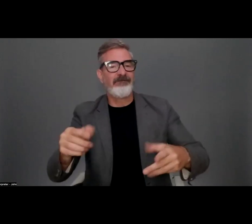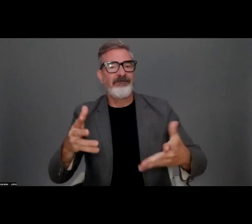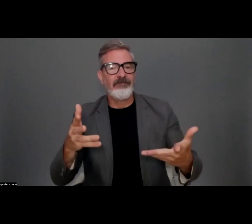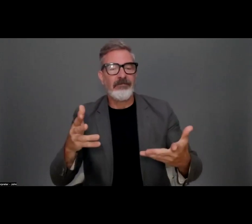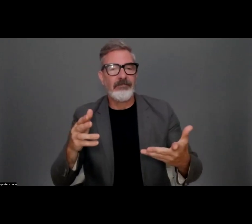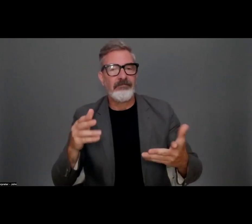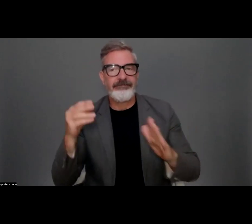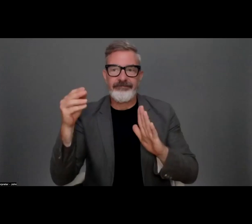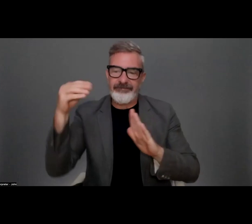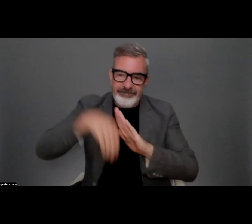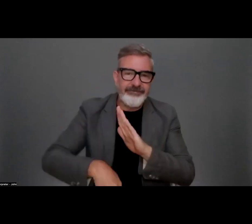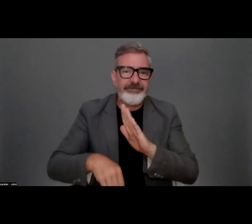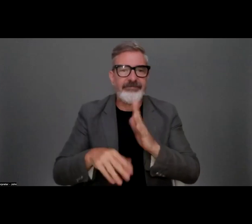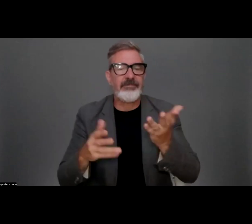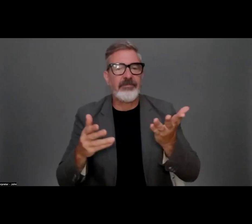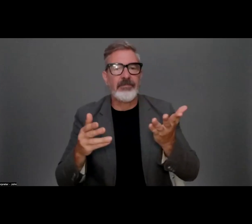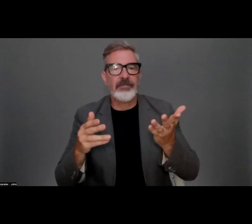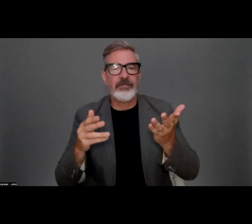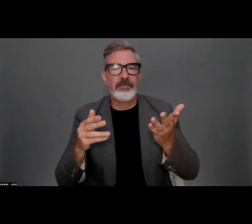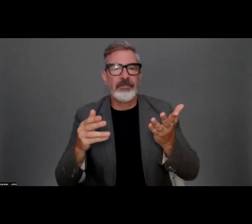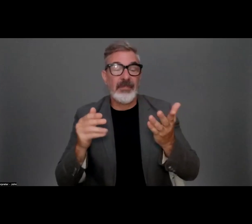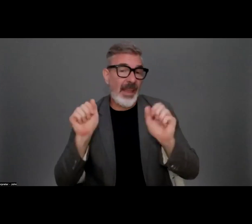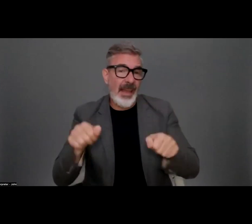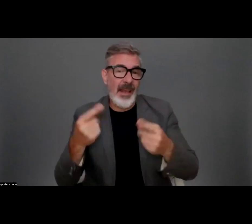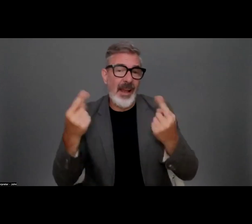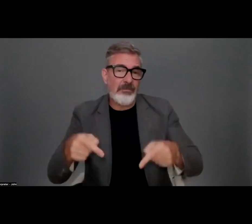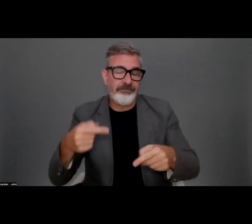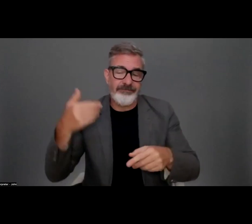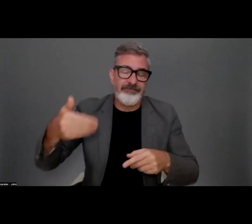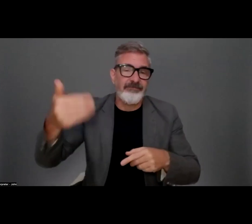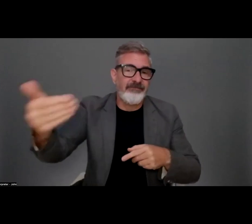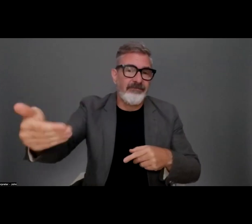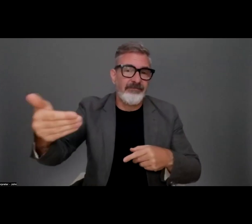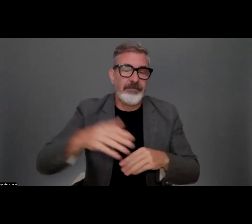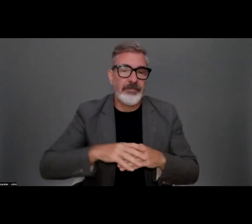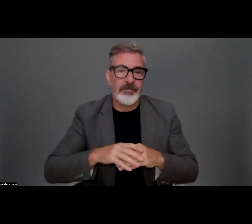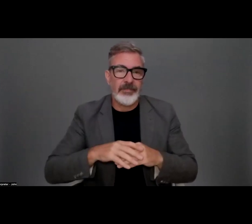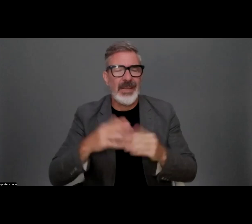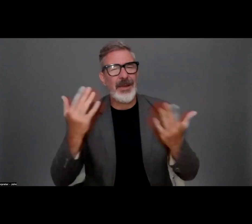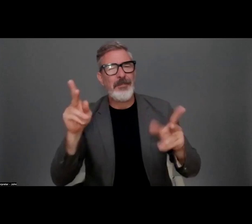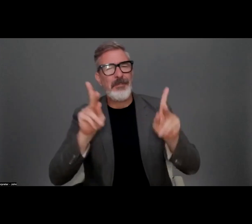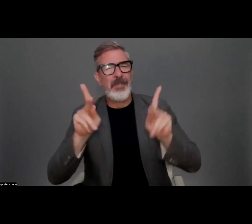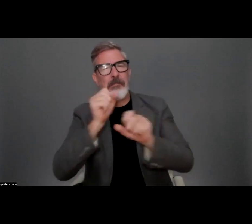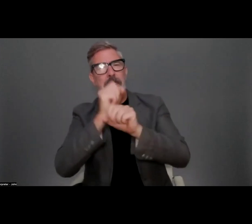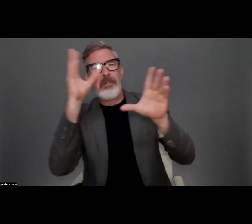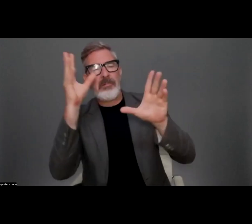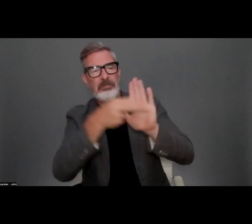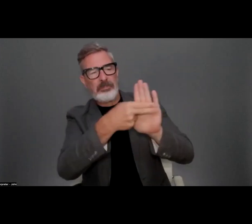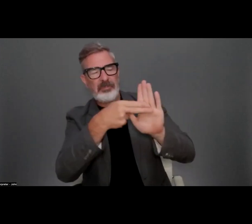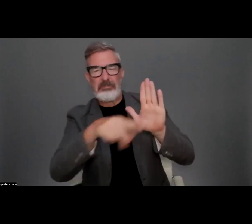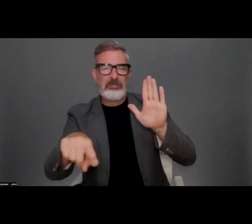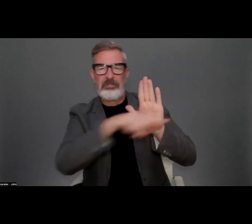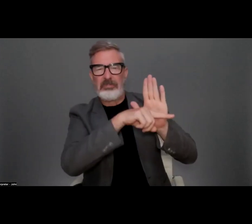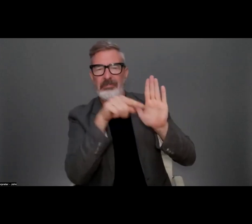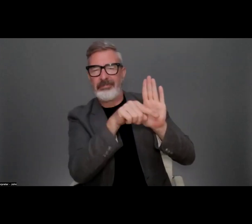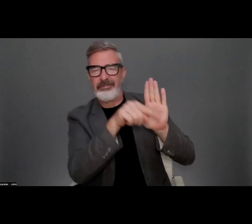So how do we overcome the stigma of disability? Well, for the most part, it